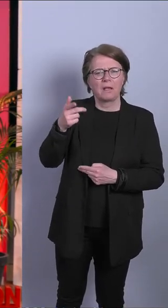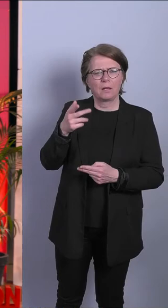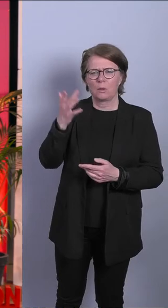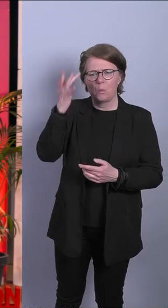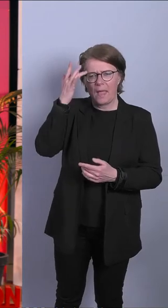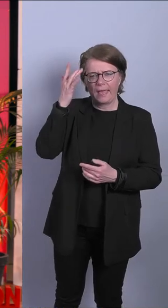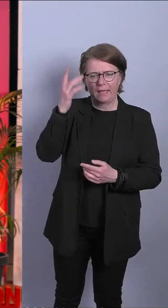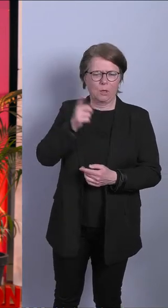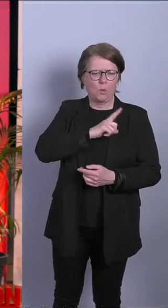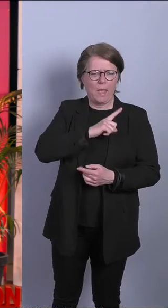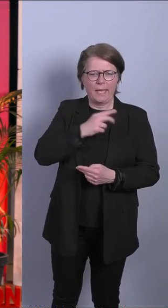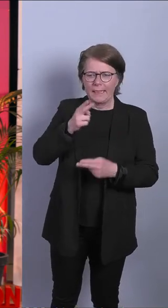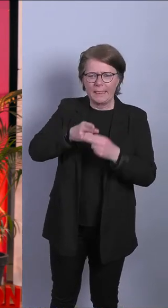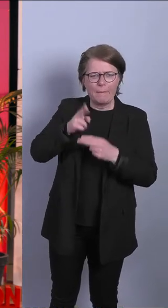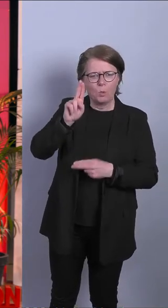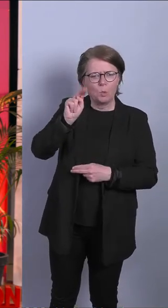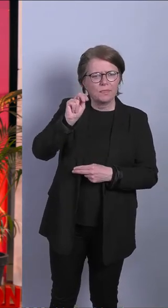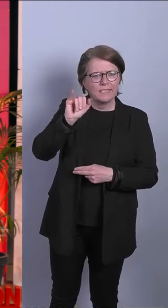Love?